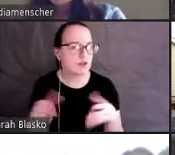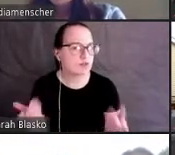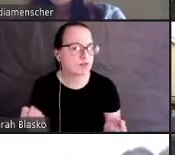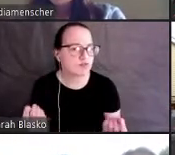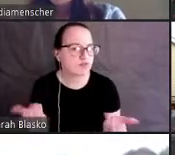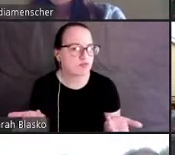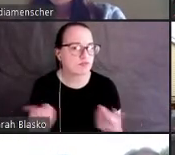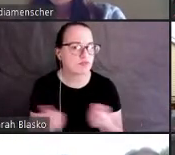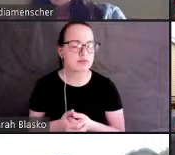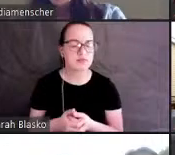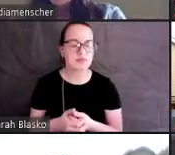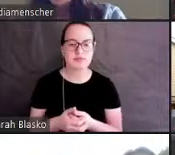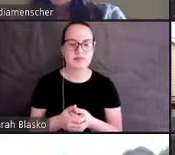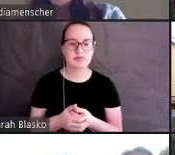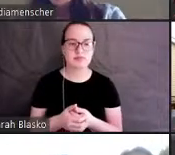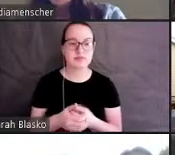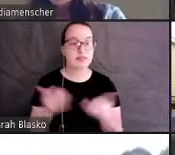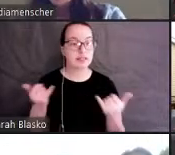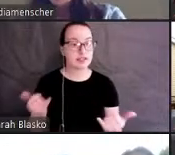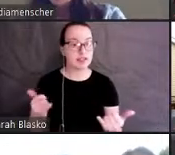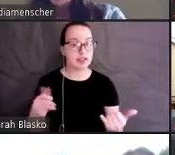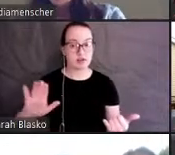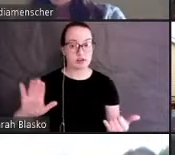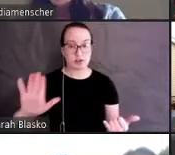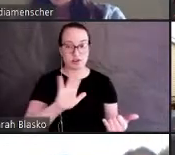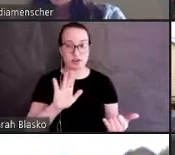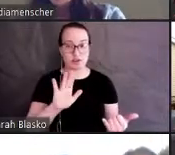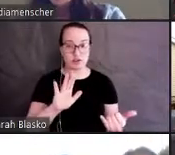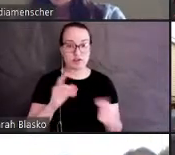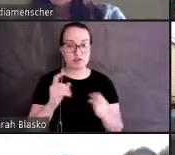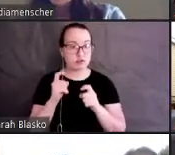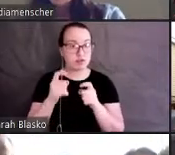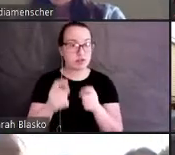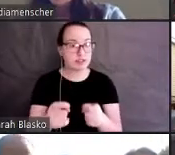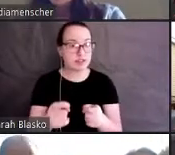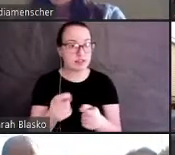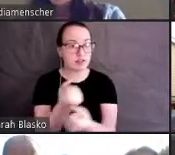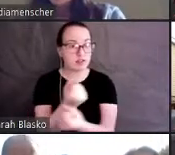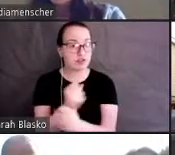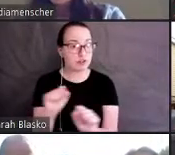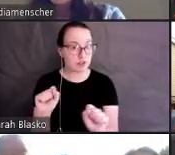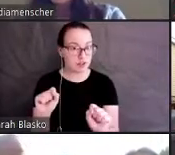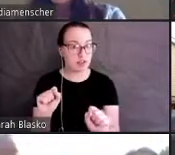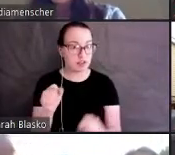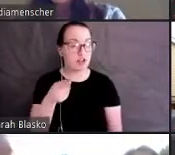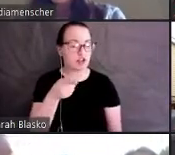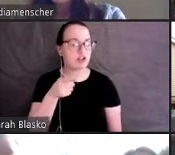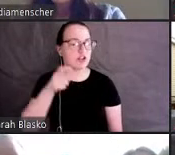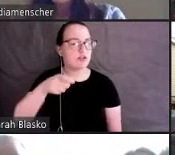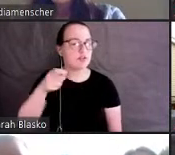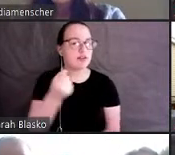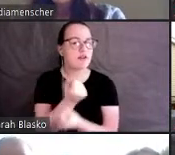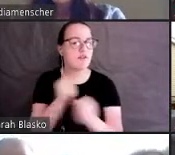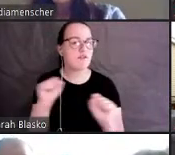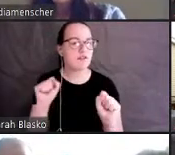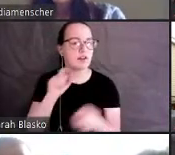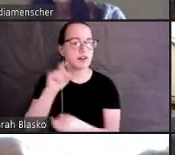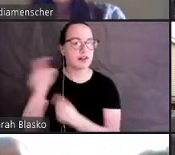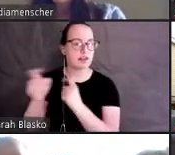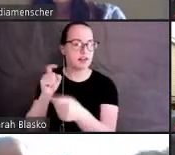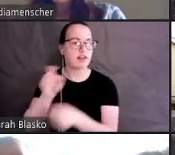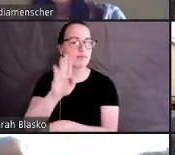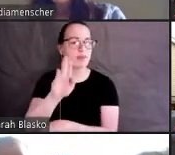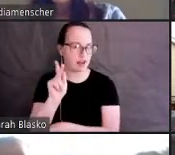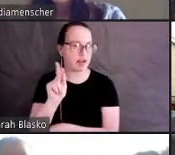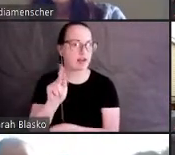now that you've received freely, now we need to freely give. But I want us to think